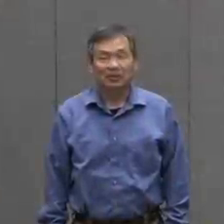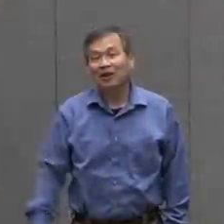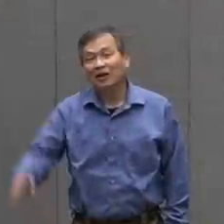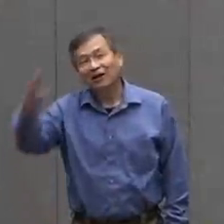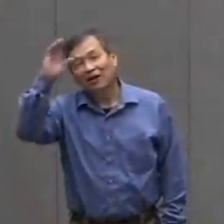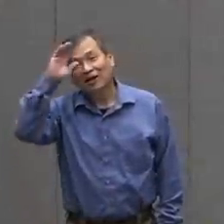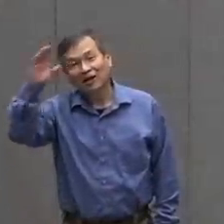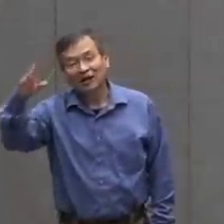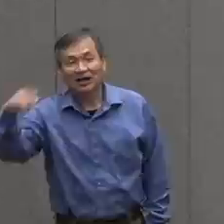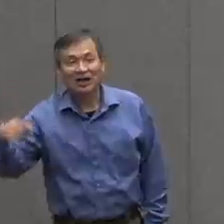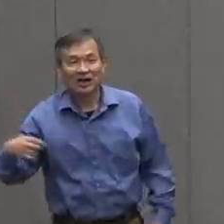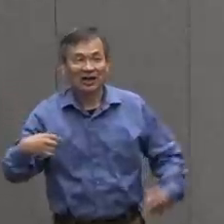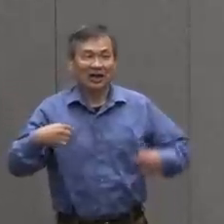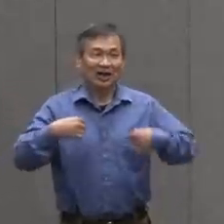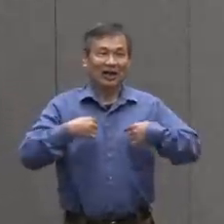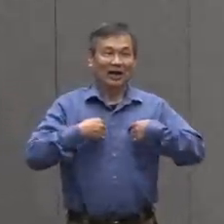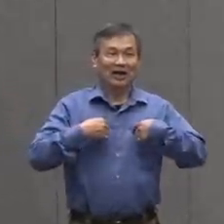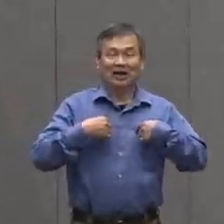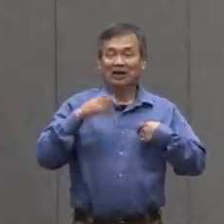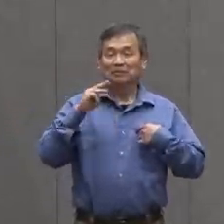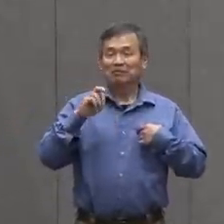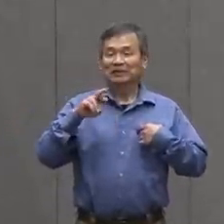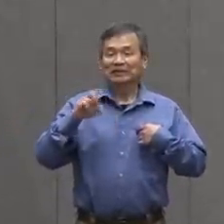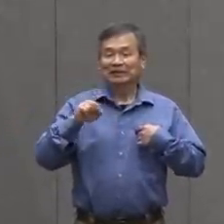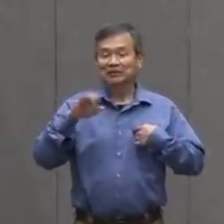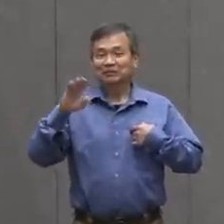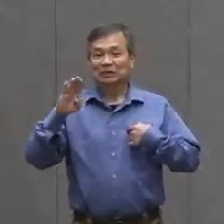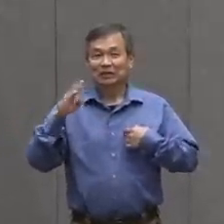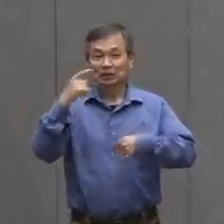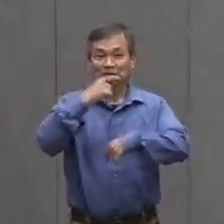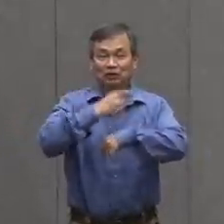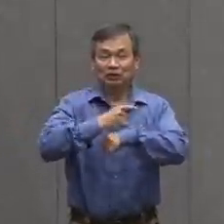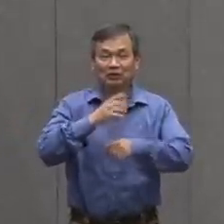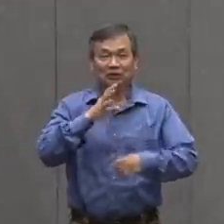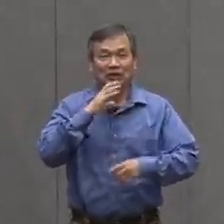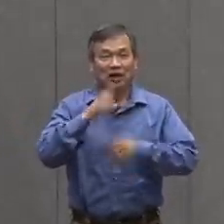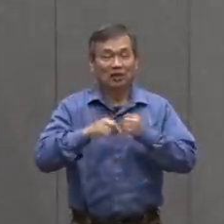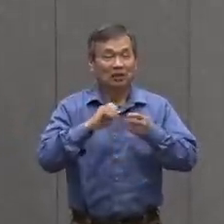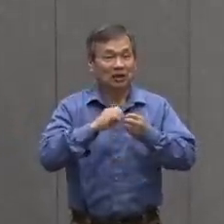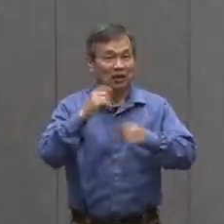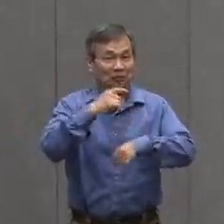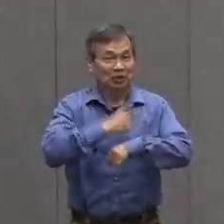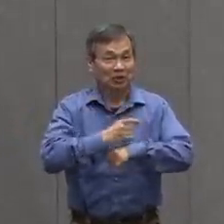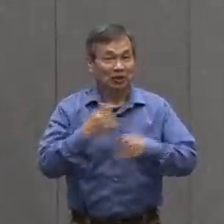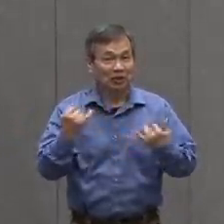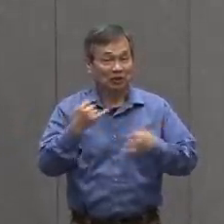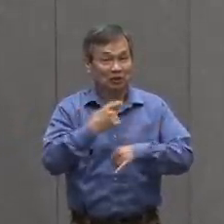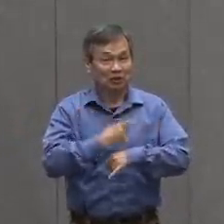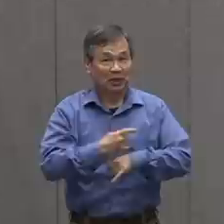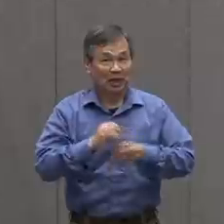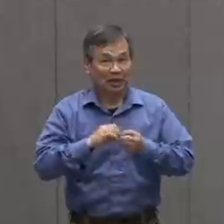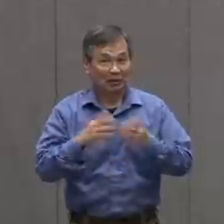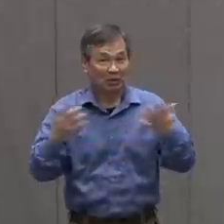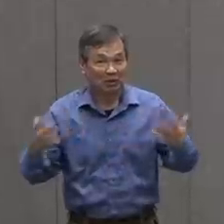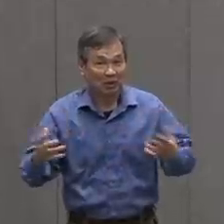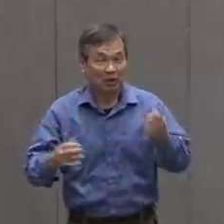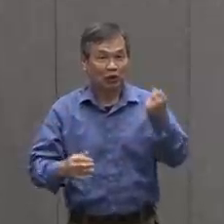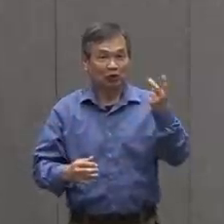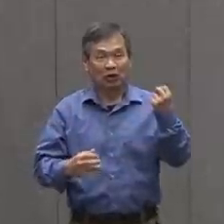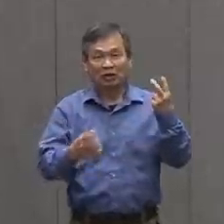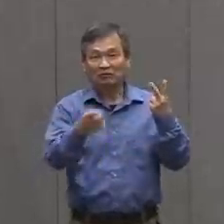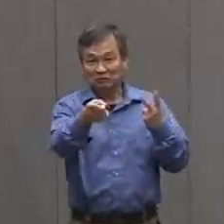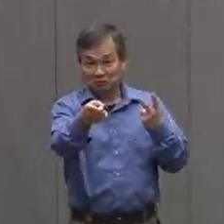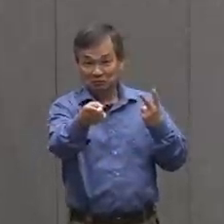Hi, I'm Mrs. B, and today we're going to talk about the number of the day. Our number of the day today is the number 12. Say it with